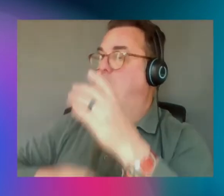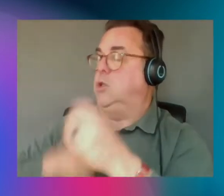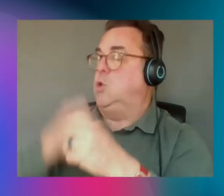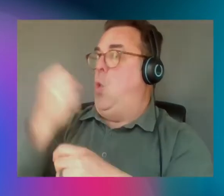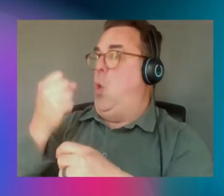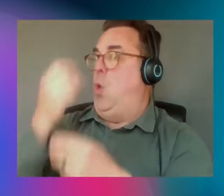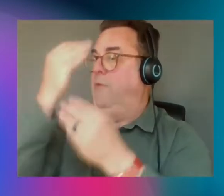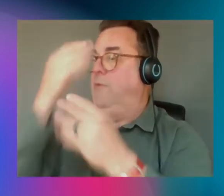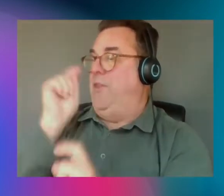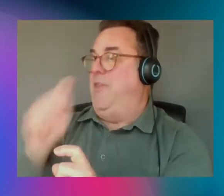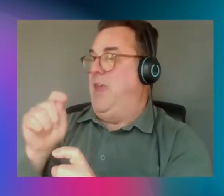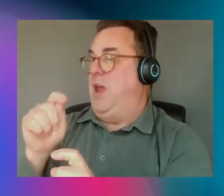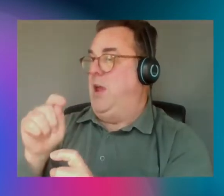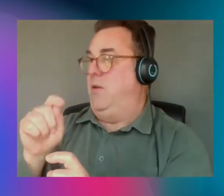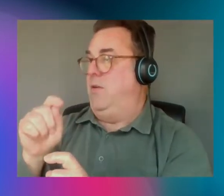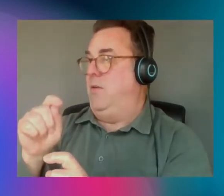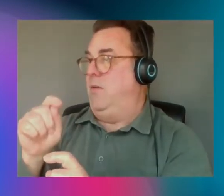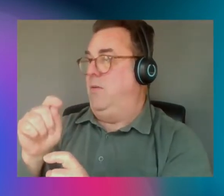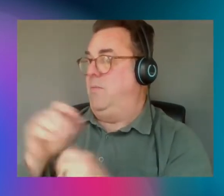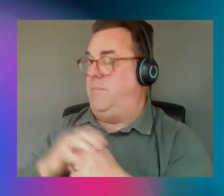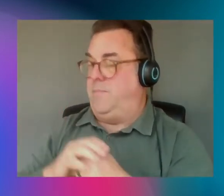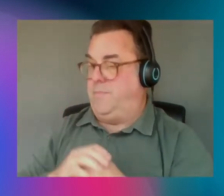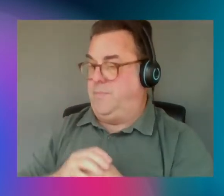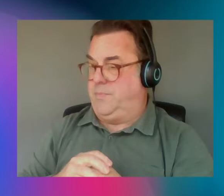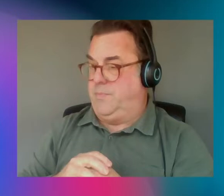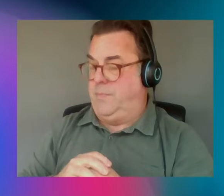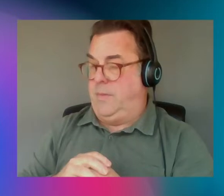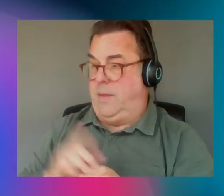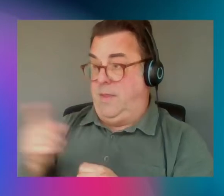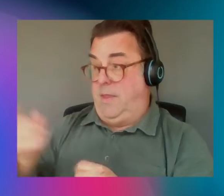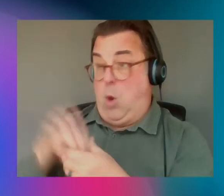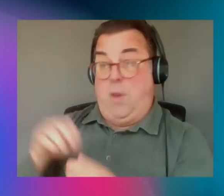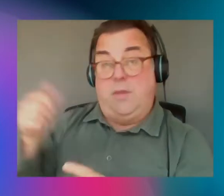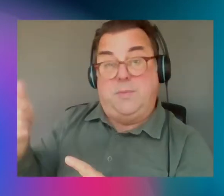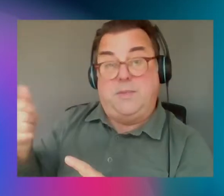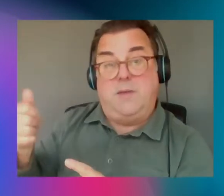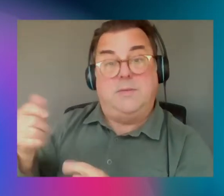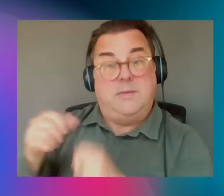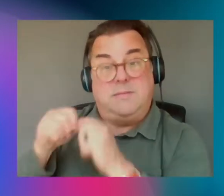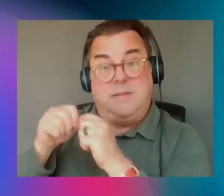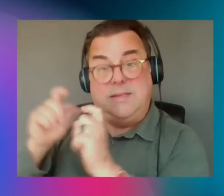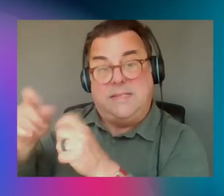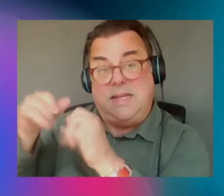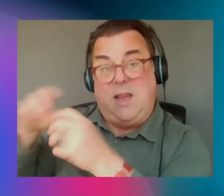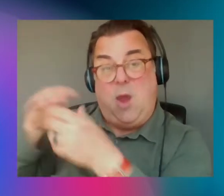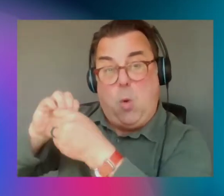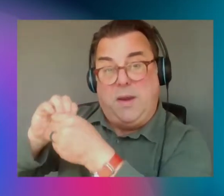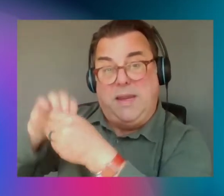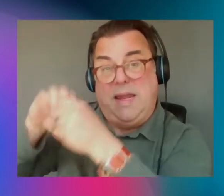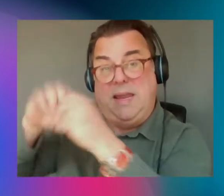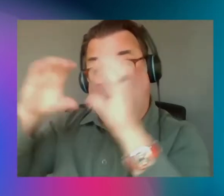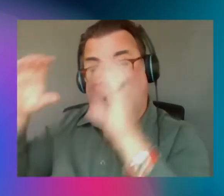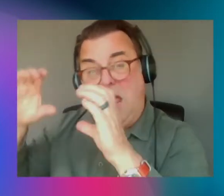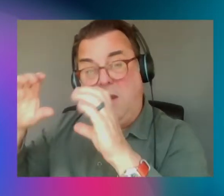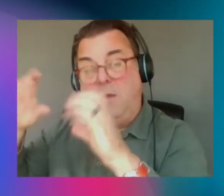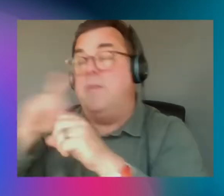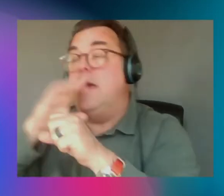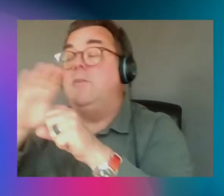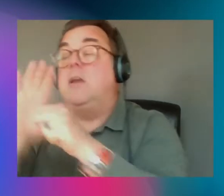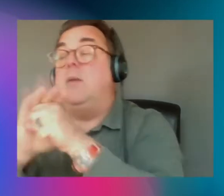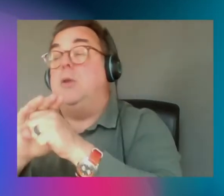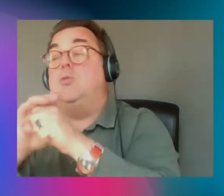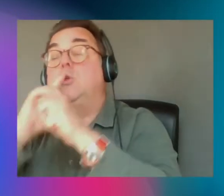any egress-related costs. They own the data. They continue to own the data in the cloud, but they have to commit to making it public